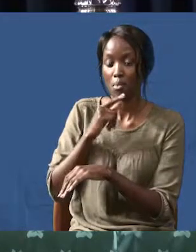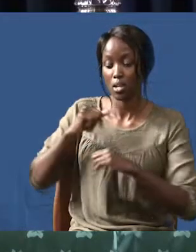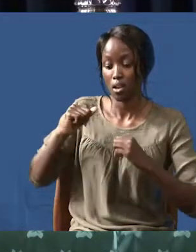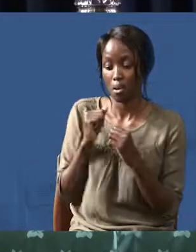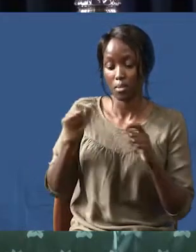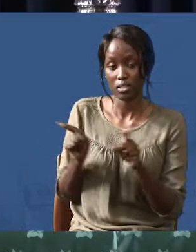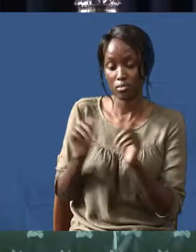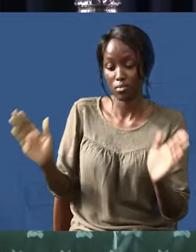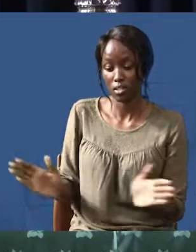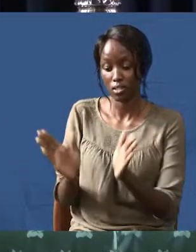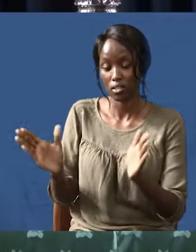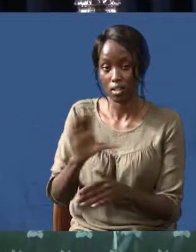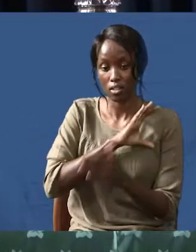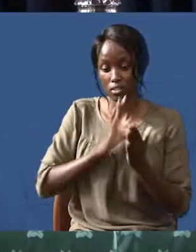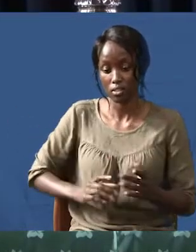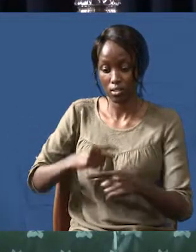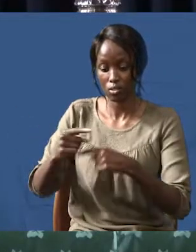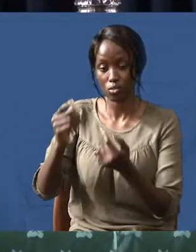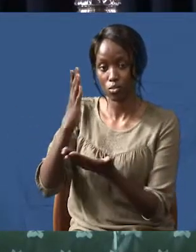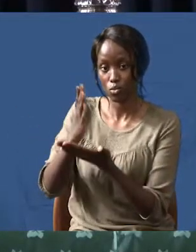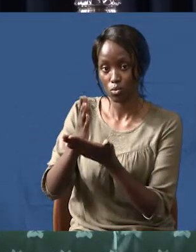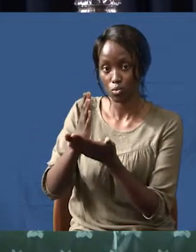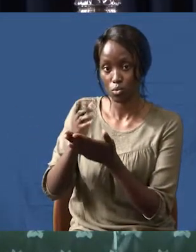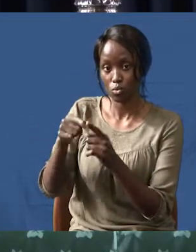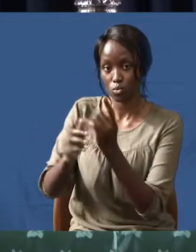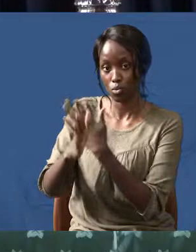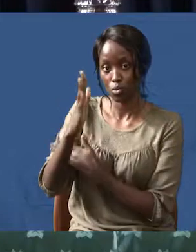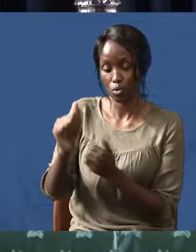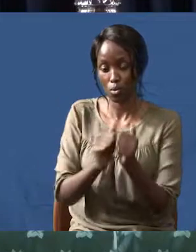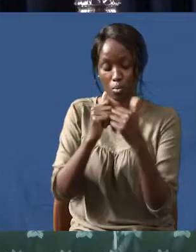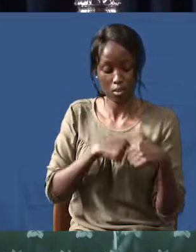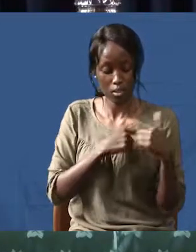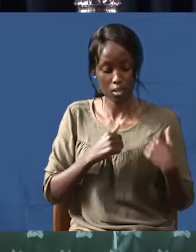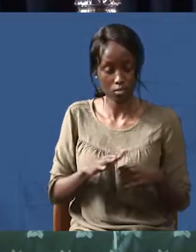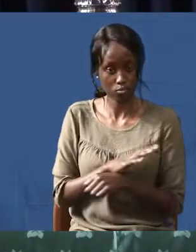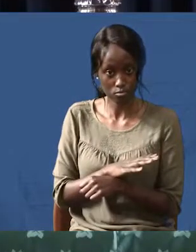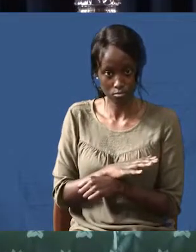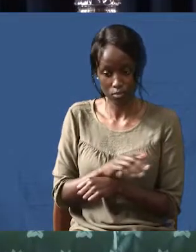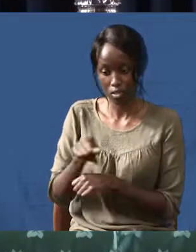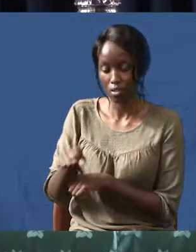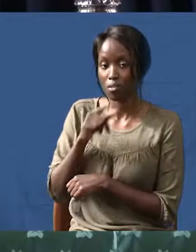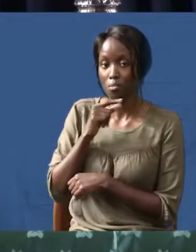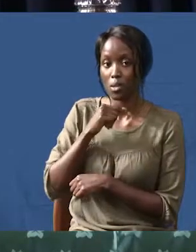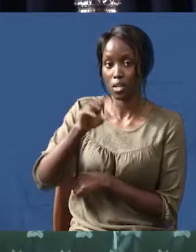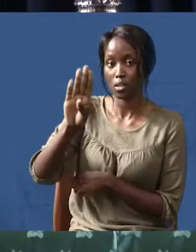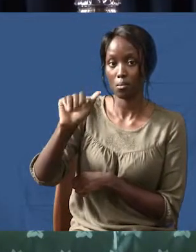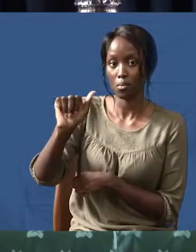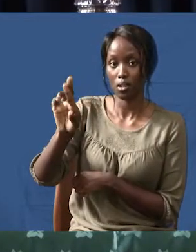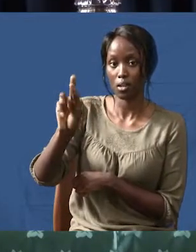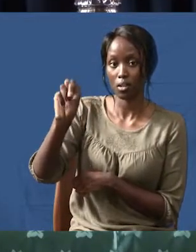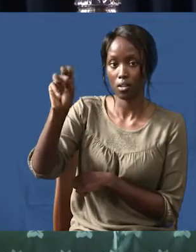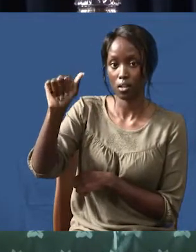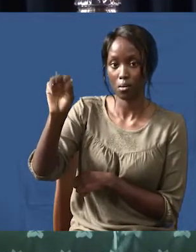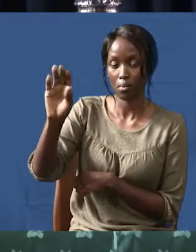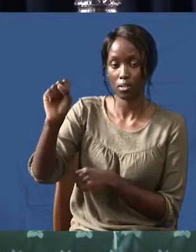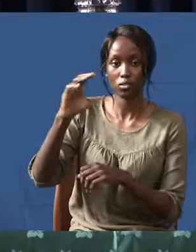the Lord with all their hearts. He was a good man, full